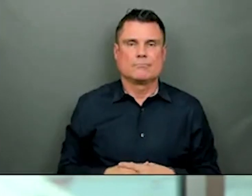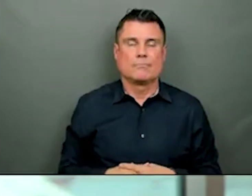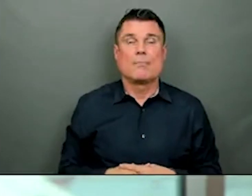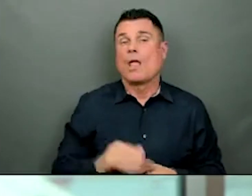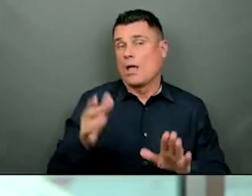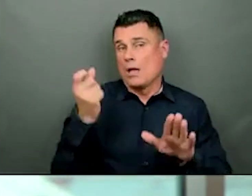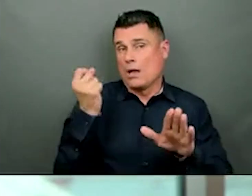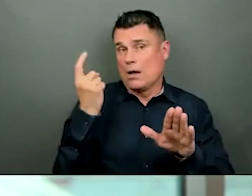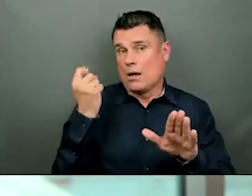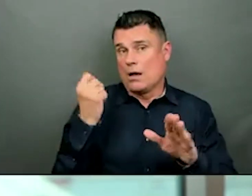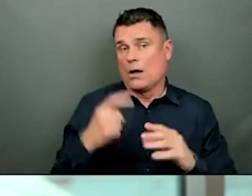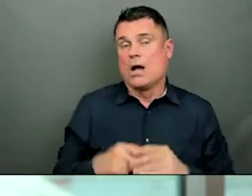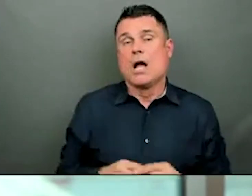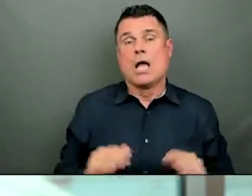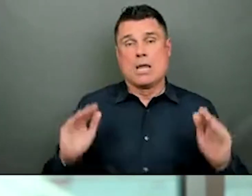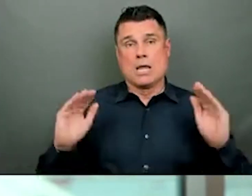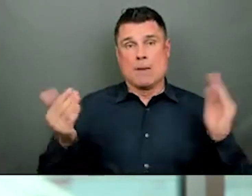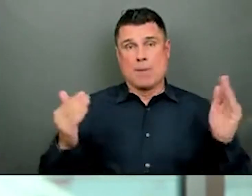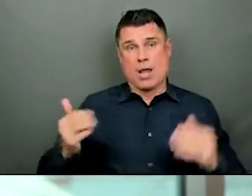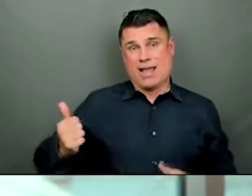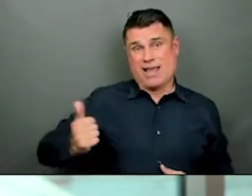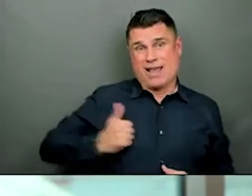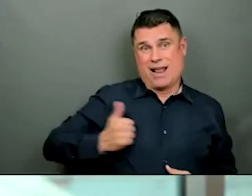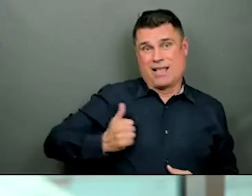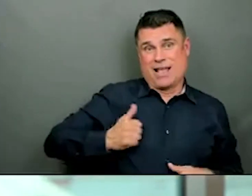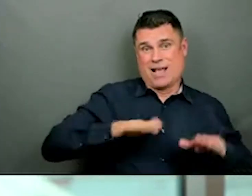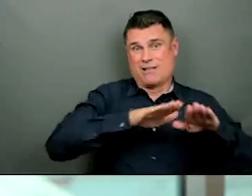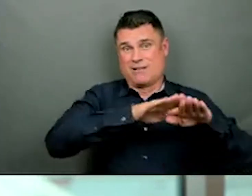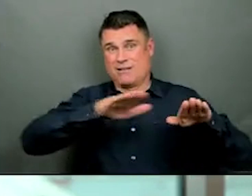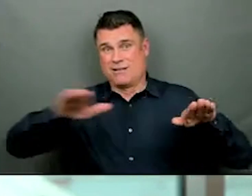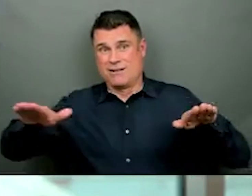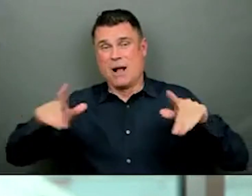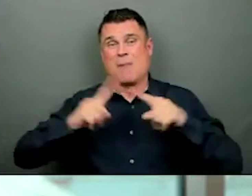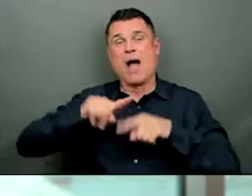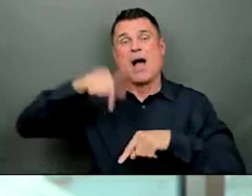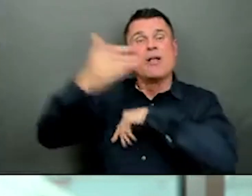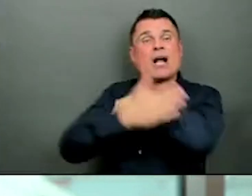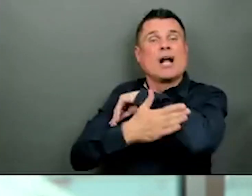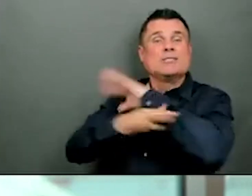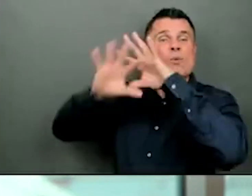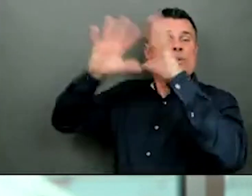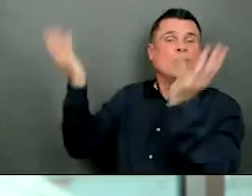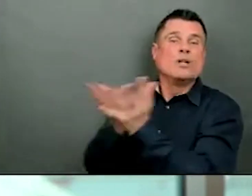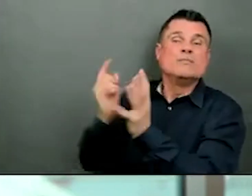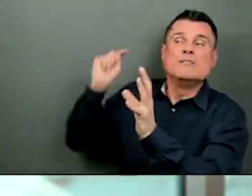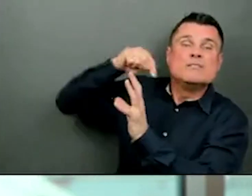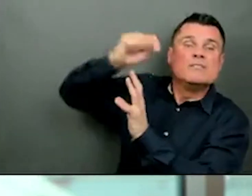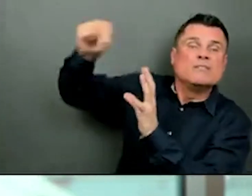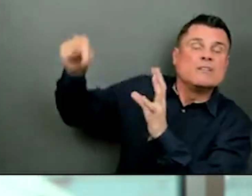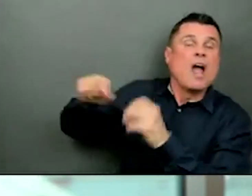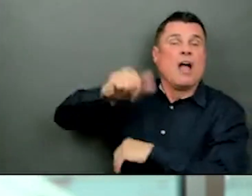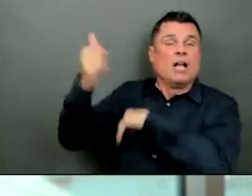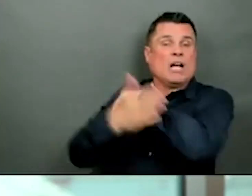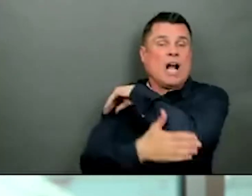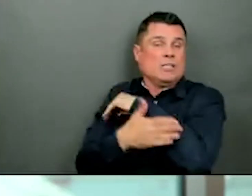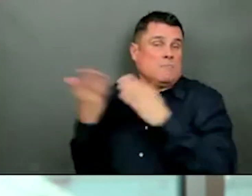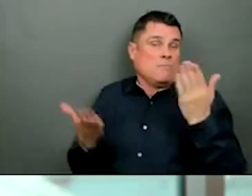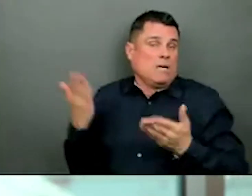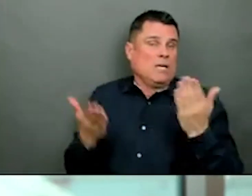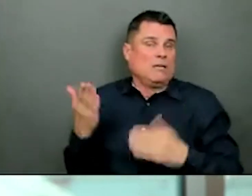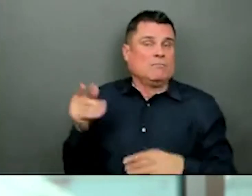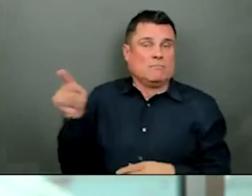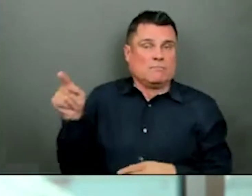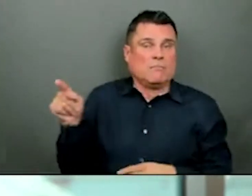vaccine. We don't have that in BC. And so we're limited by supply. And so it's inevitable when you have this much demand for